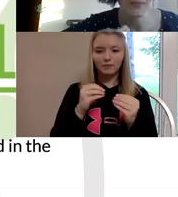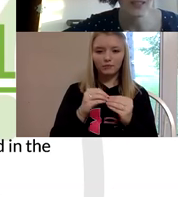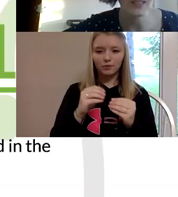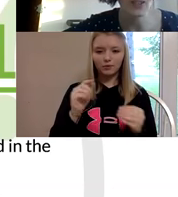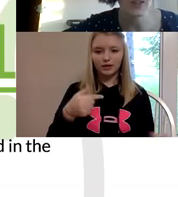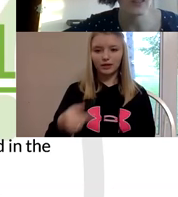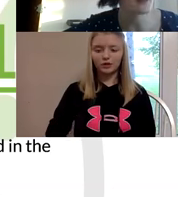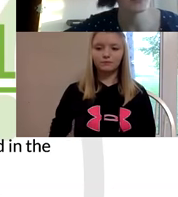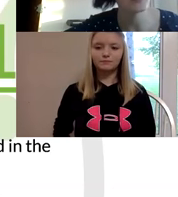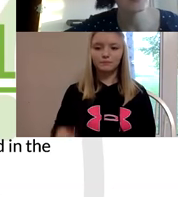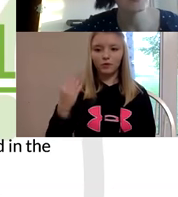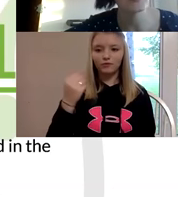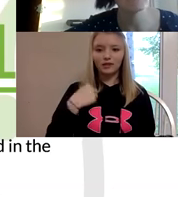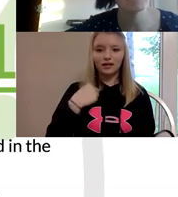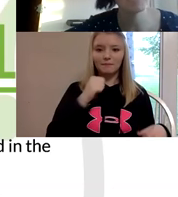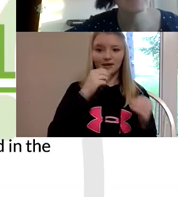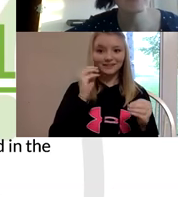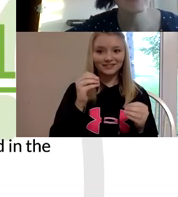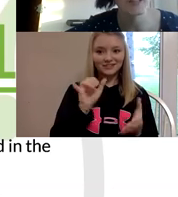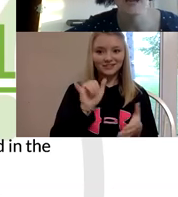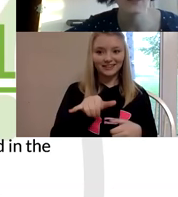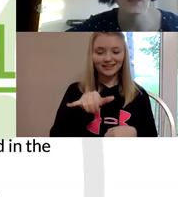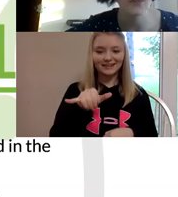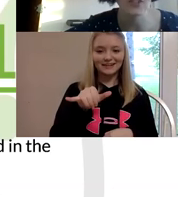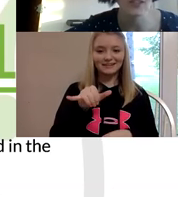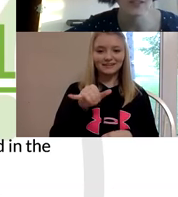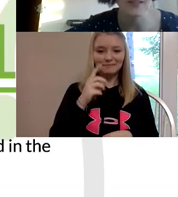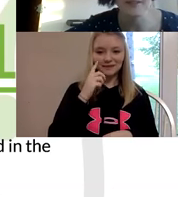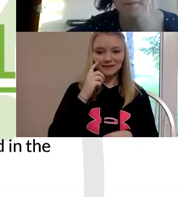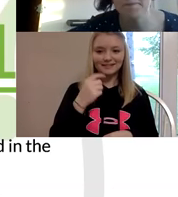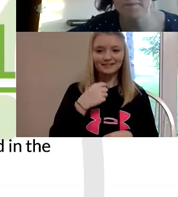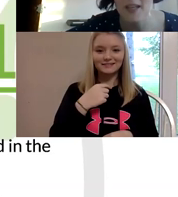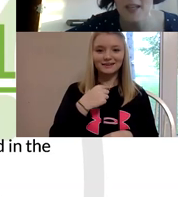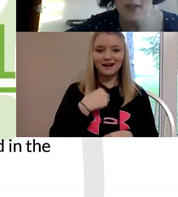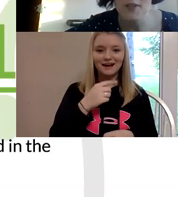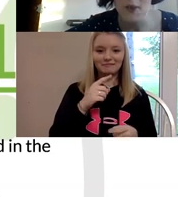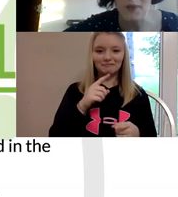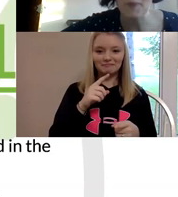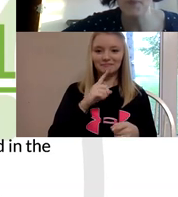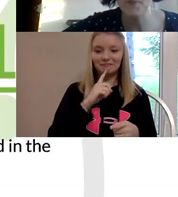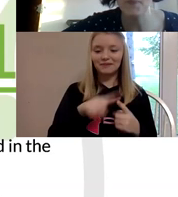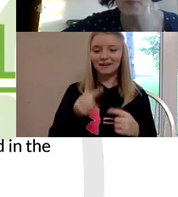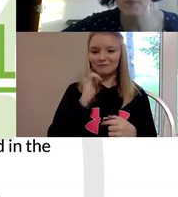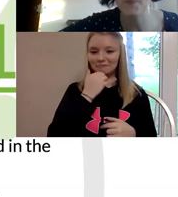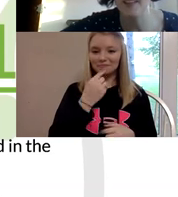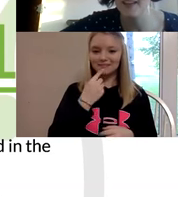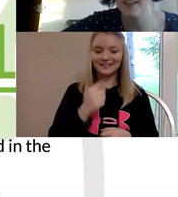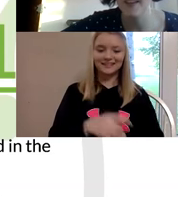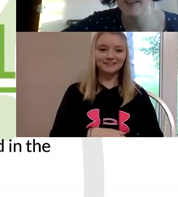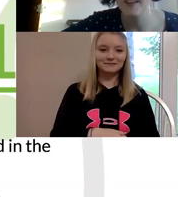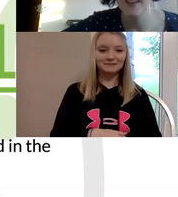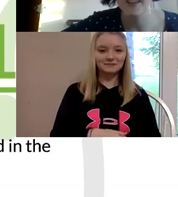hopefully, I'm not teaching on that because I don't do it justice. So,